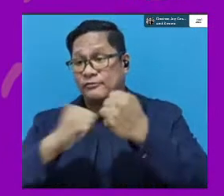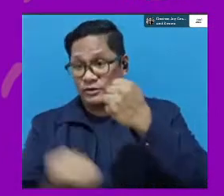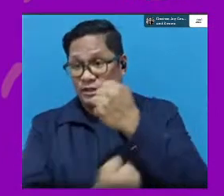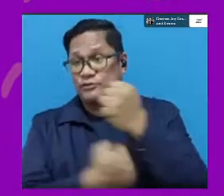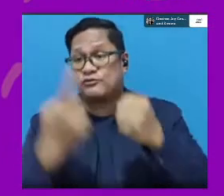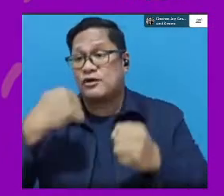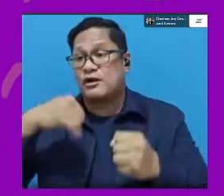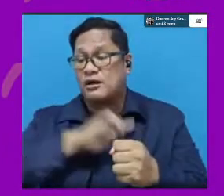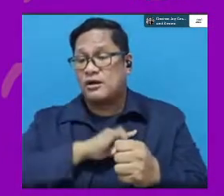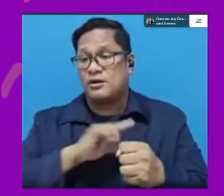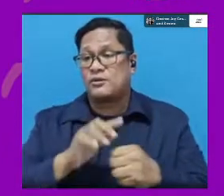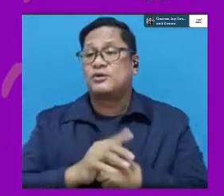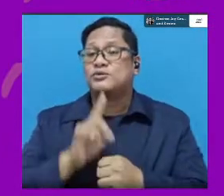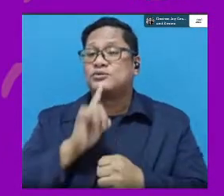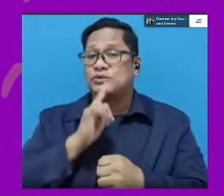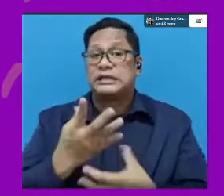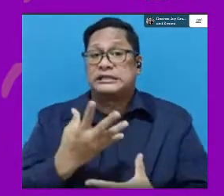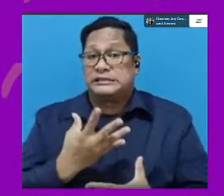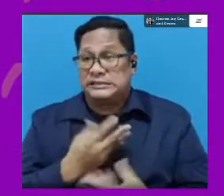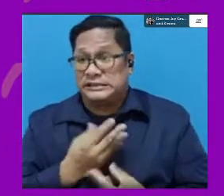is care and containment.